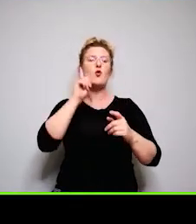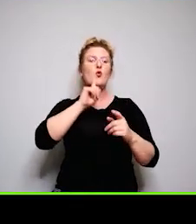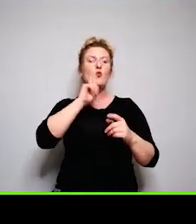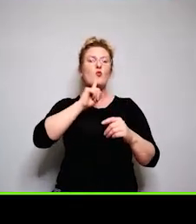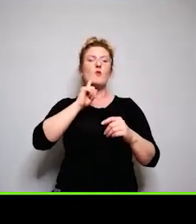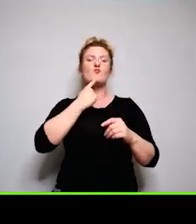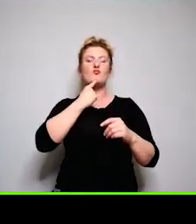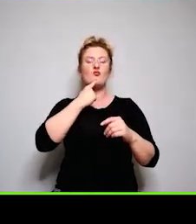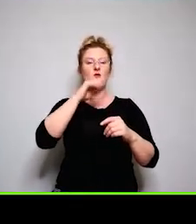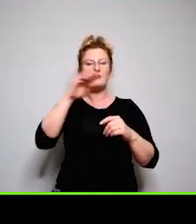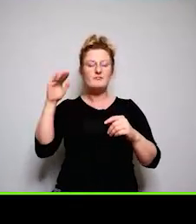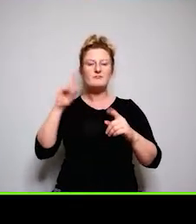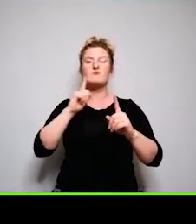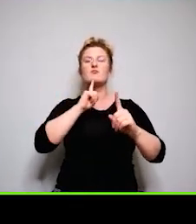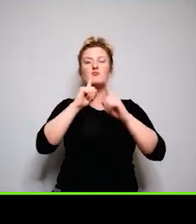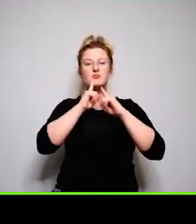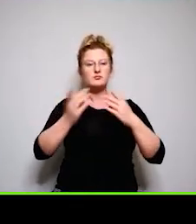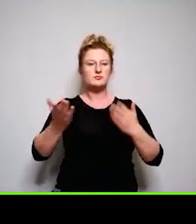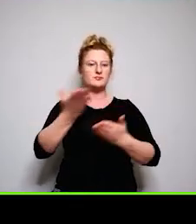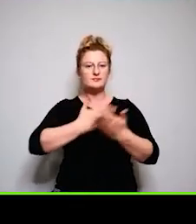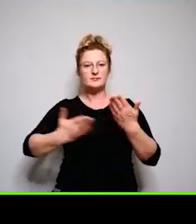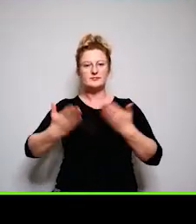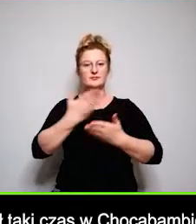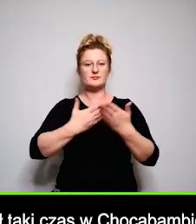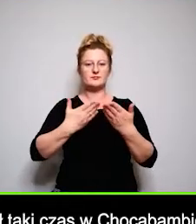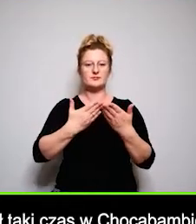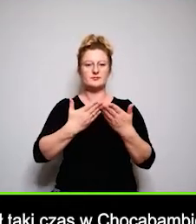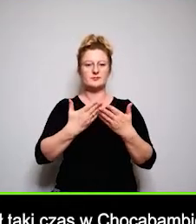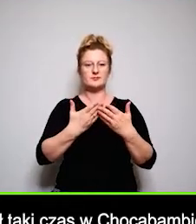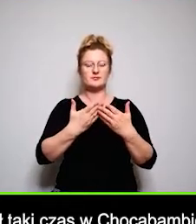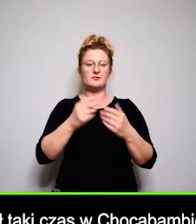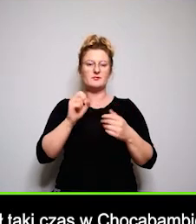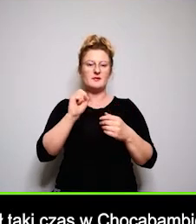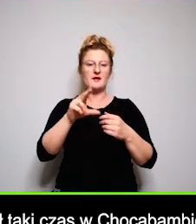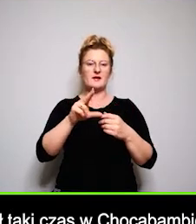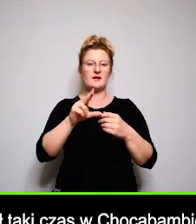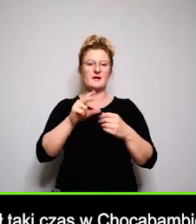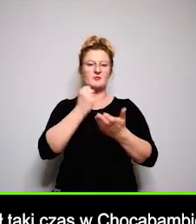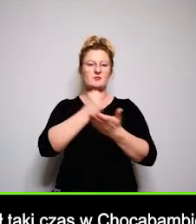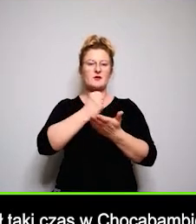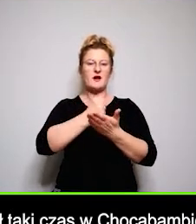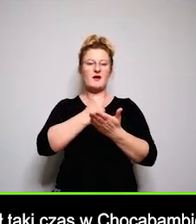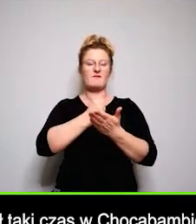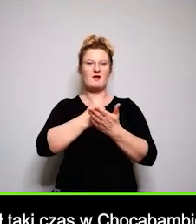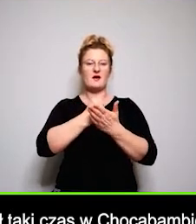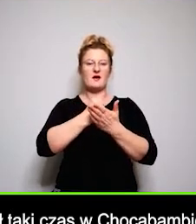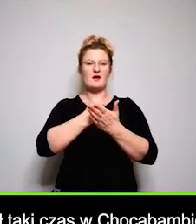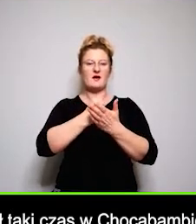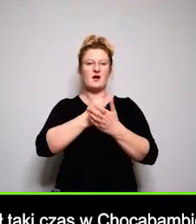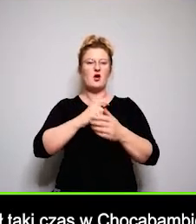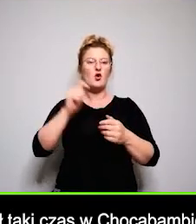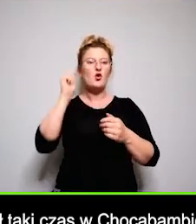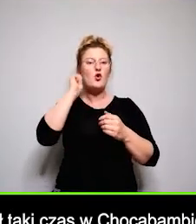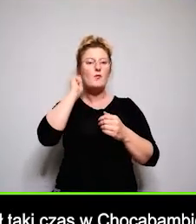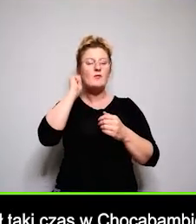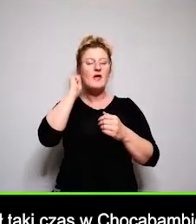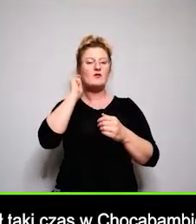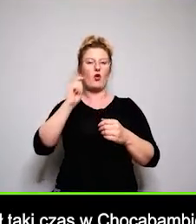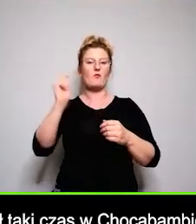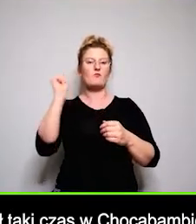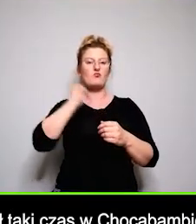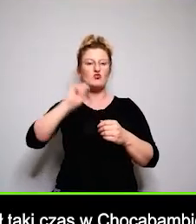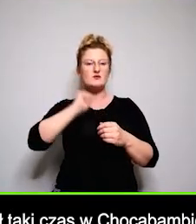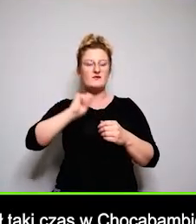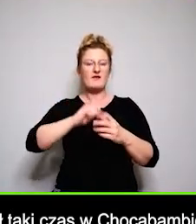because it was very bad. There was a time in Cochabamba where you would hear every single day in the news,